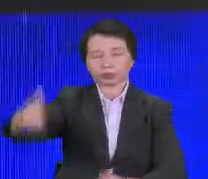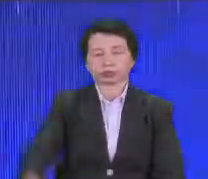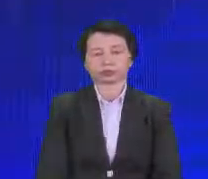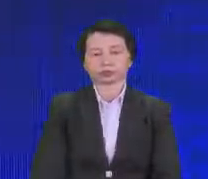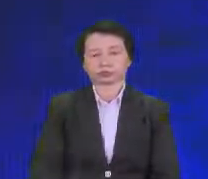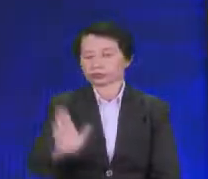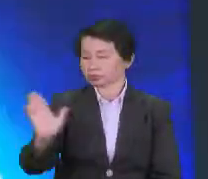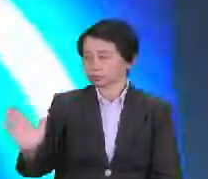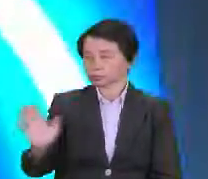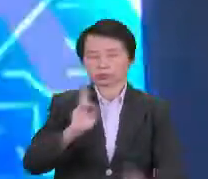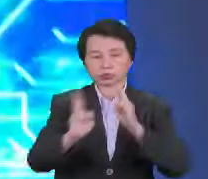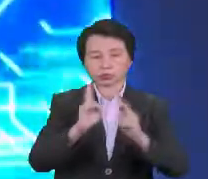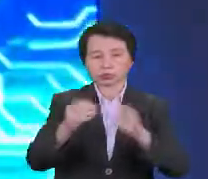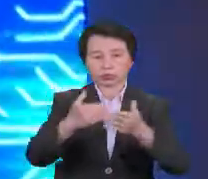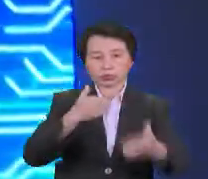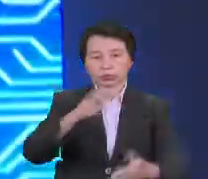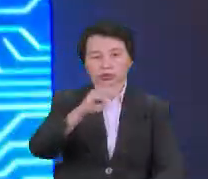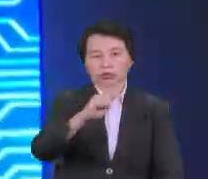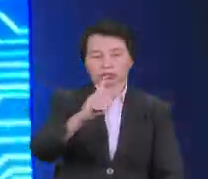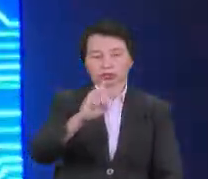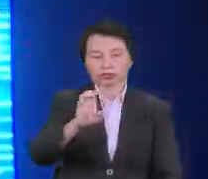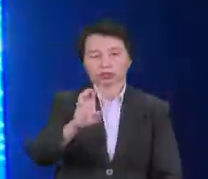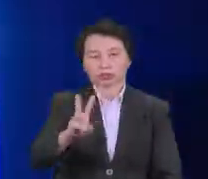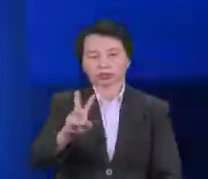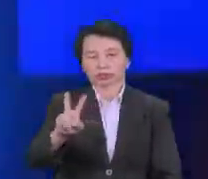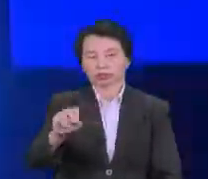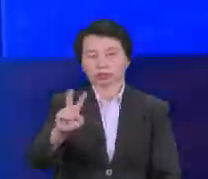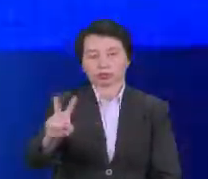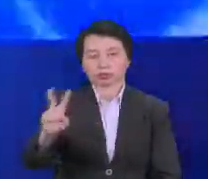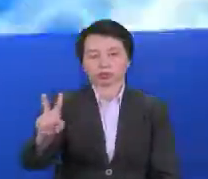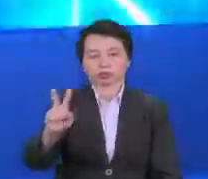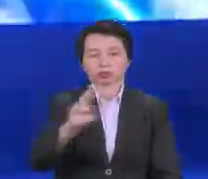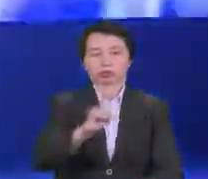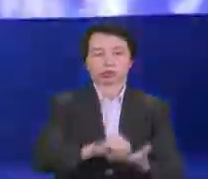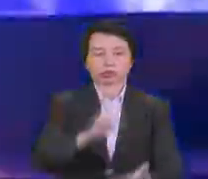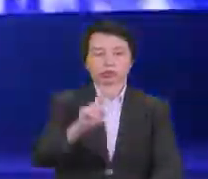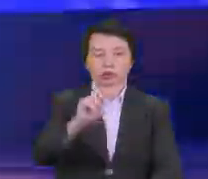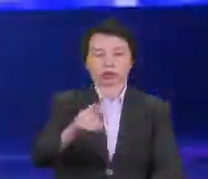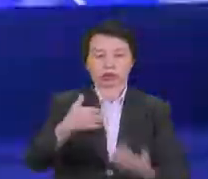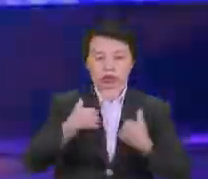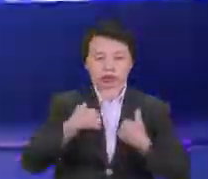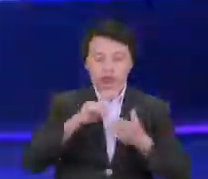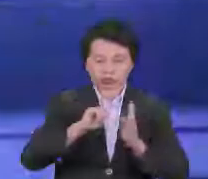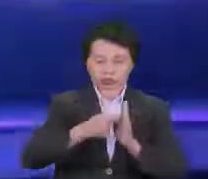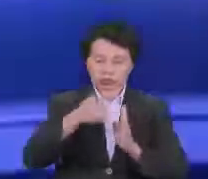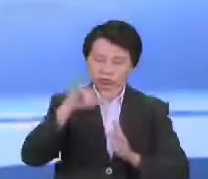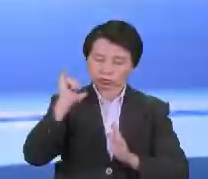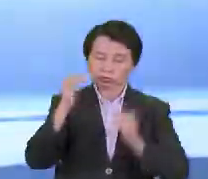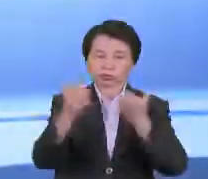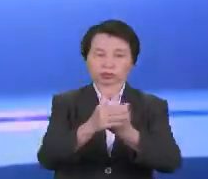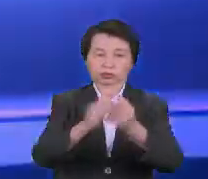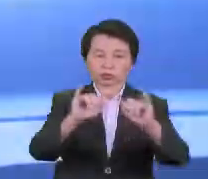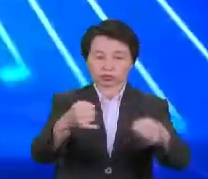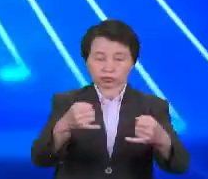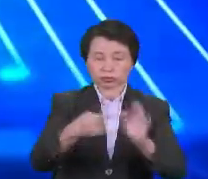Beliau berucap sebelum merasmikan MDW 2022 di Ibu Negara. Acara yang berlangsung bermula semalam hingga Jumaat ini